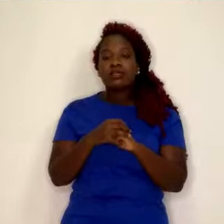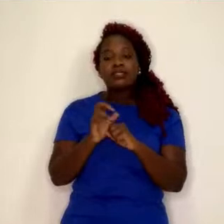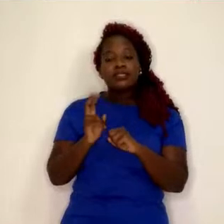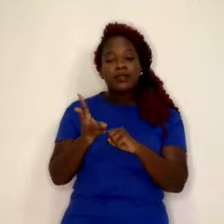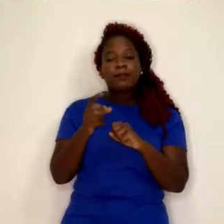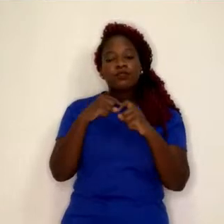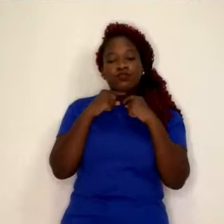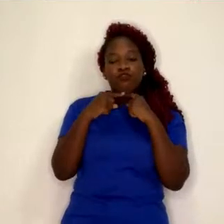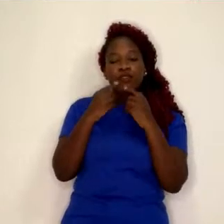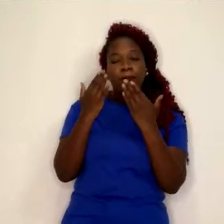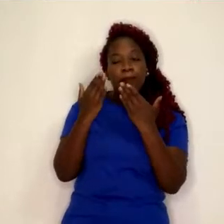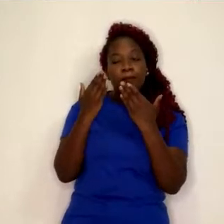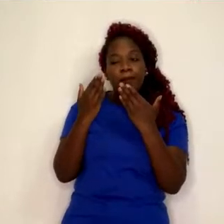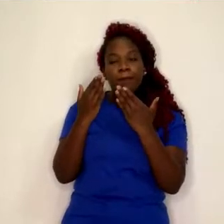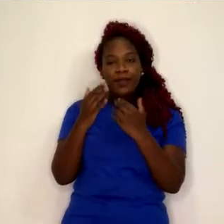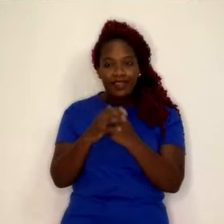always